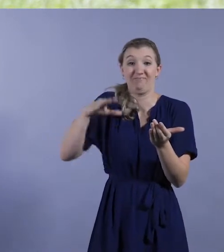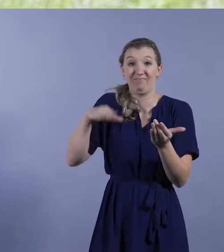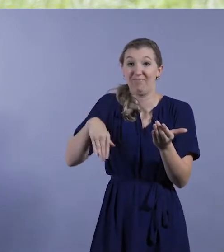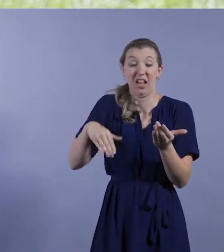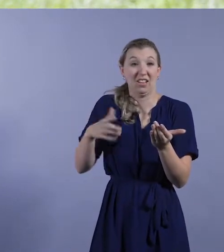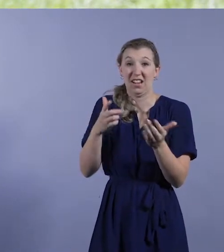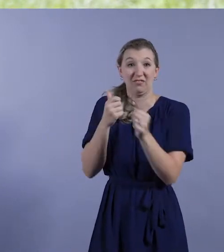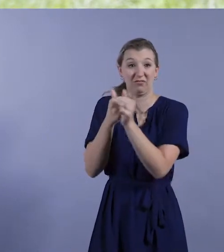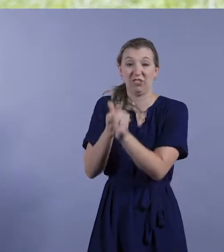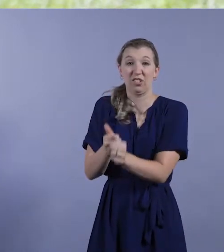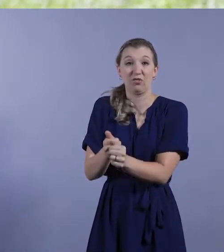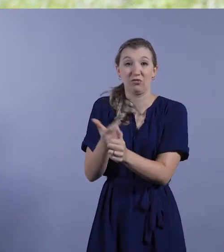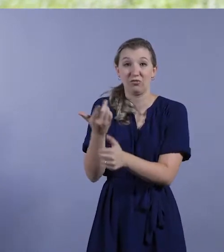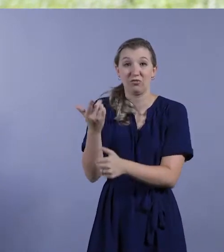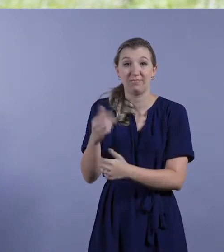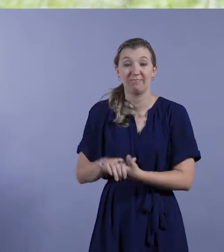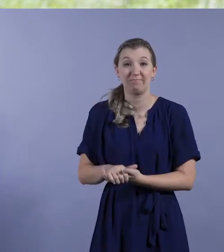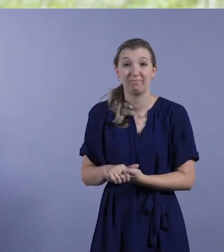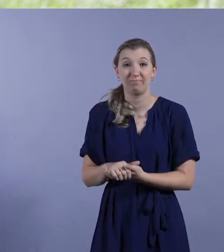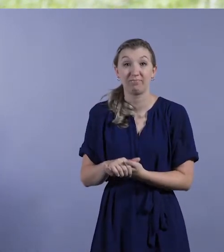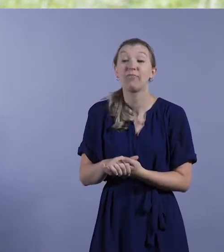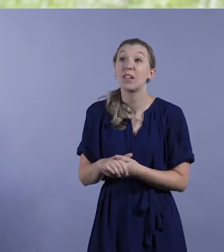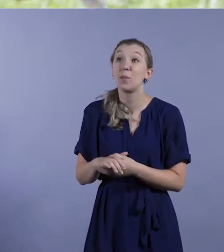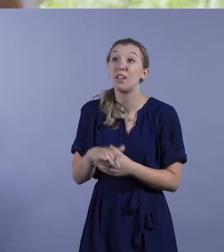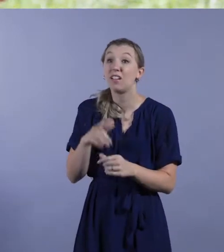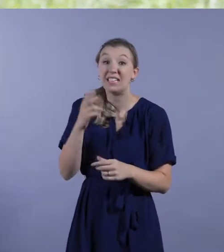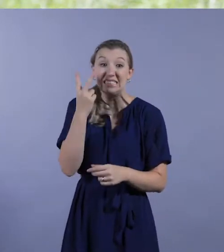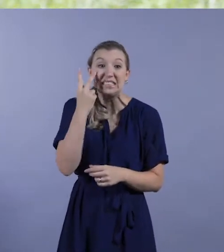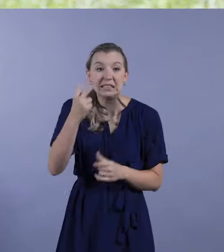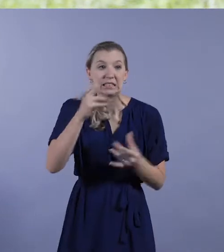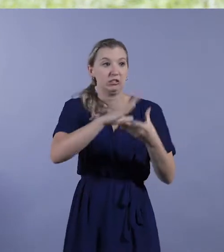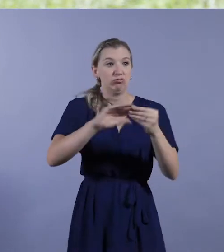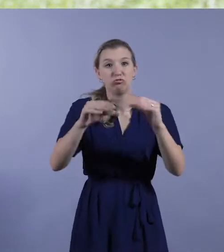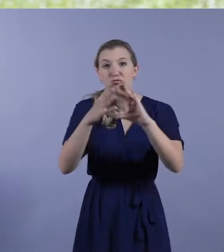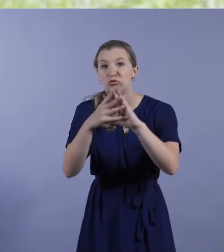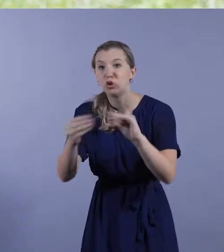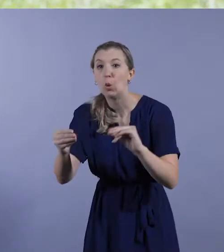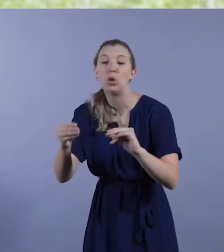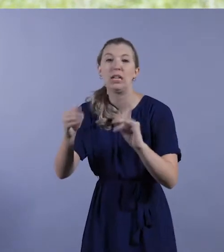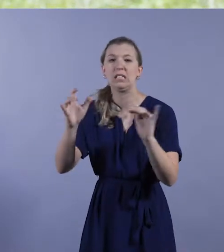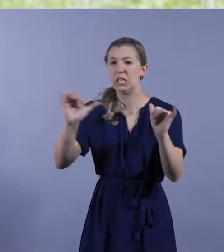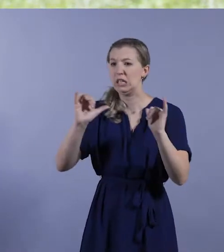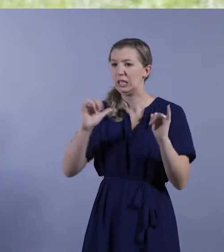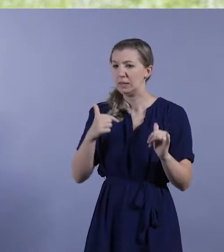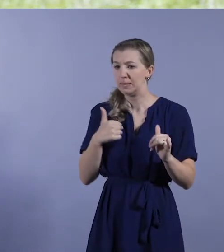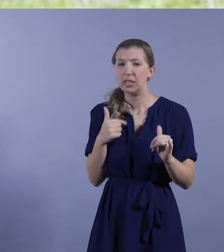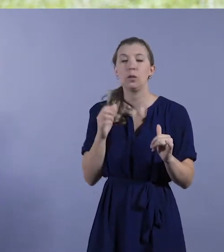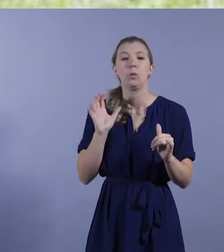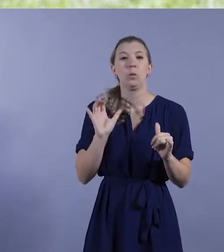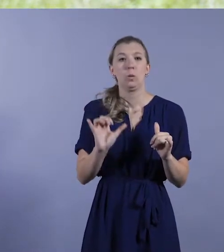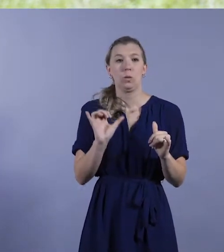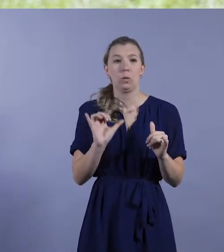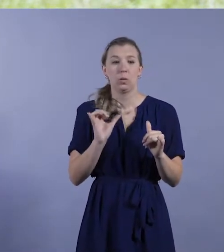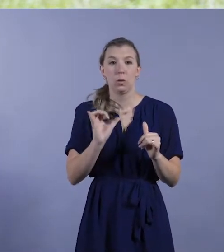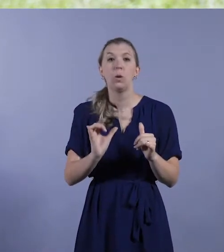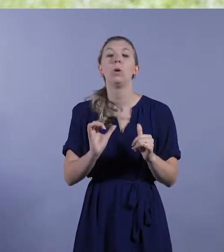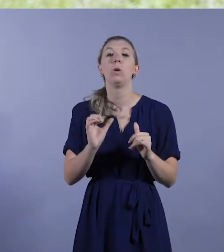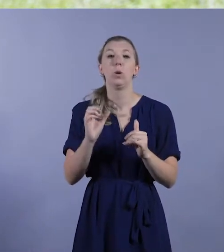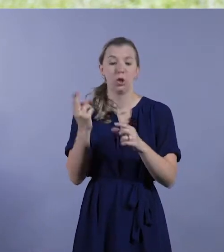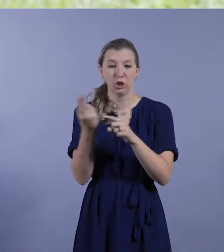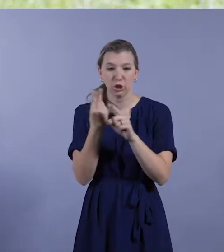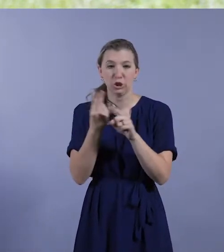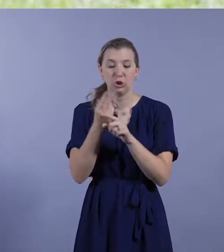been. That maybe seeing these stories of people much like yourself will be used of the Spirit